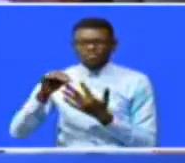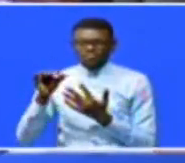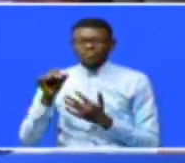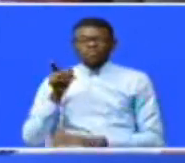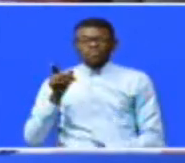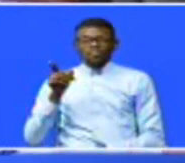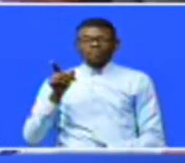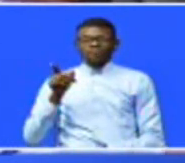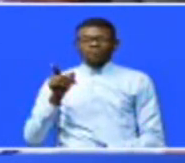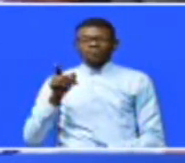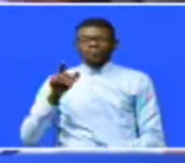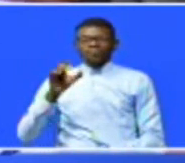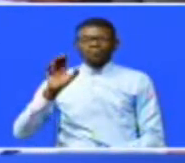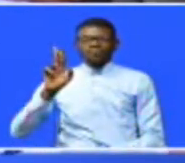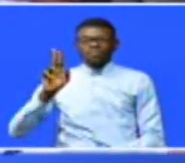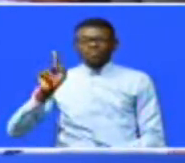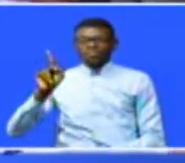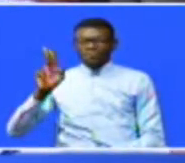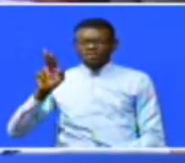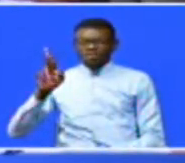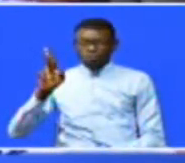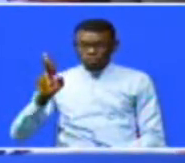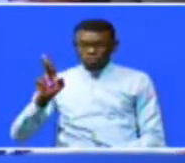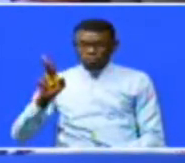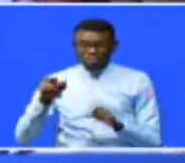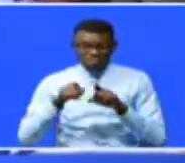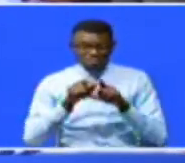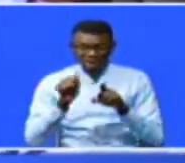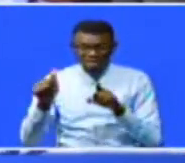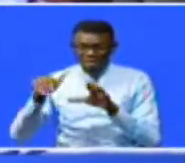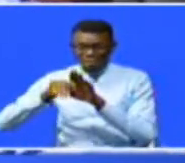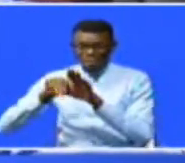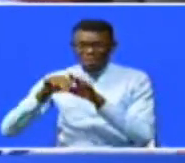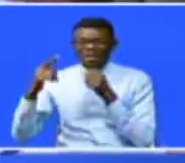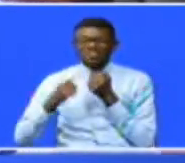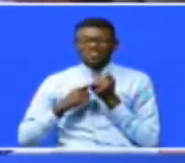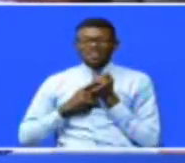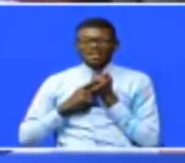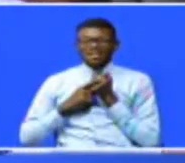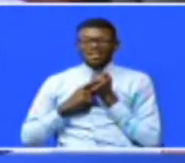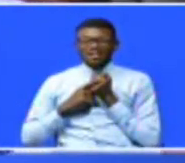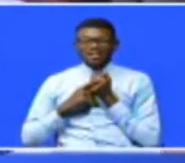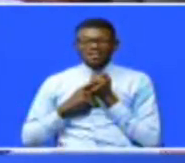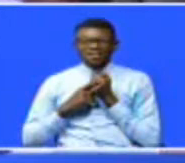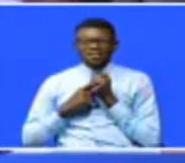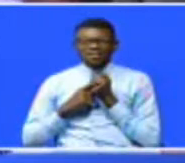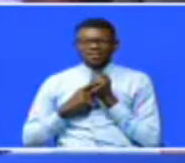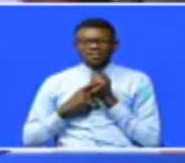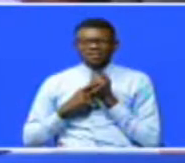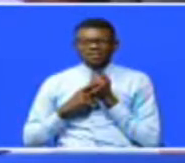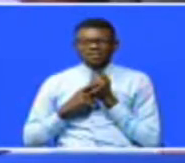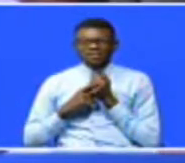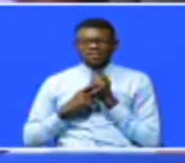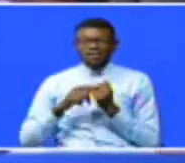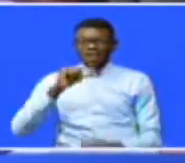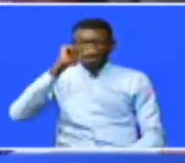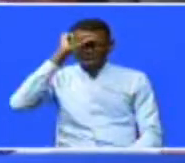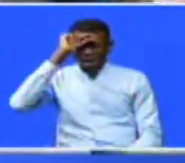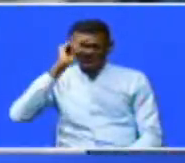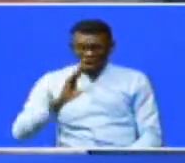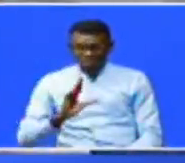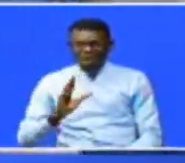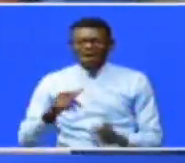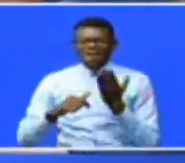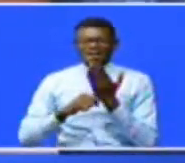Ukuri Atani, and the 6 named by His Excellency Governor